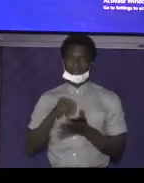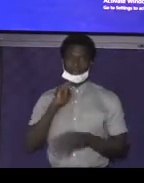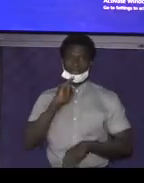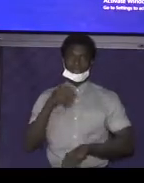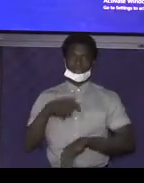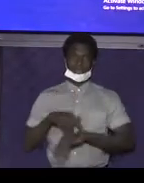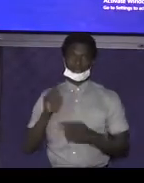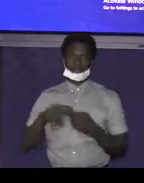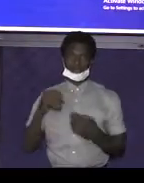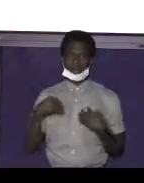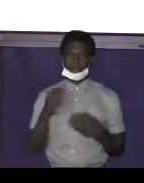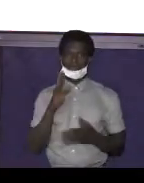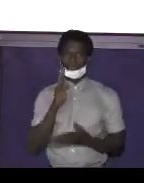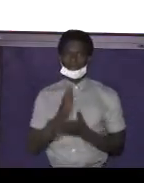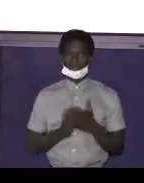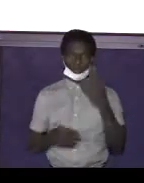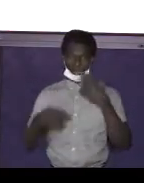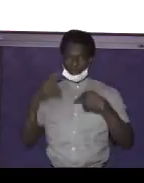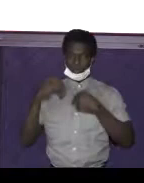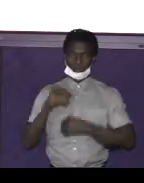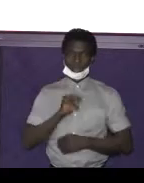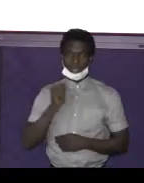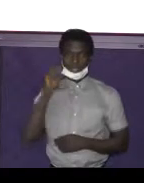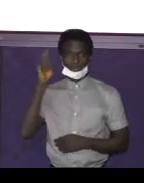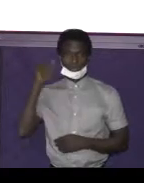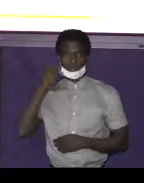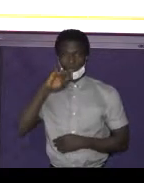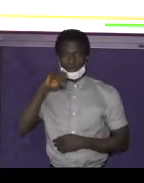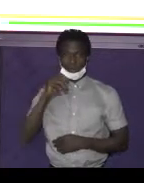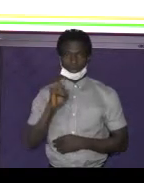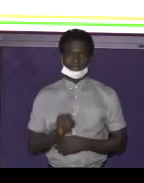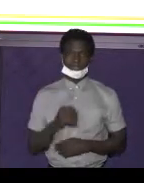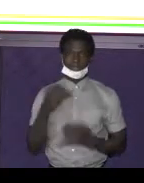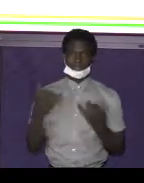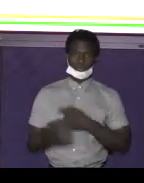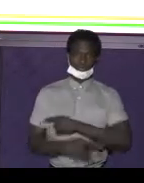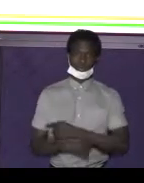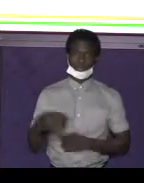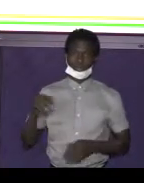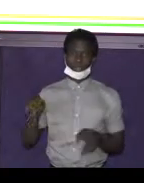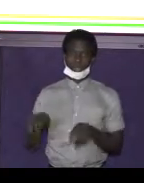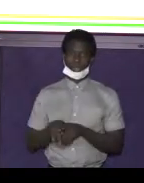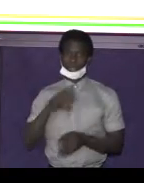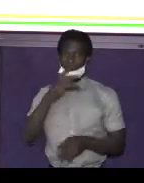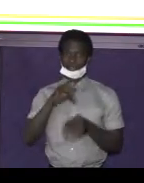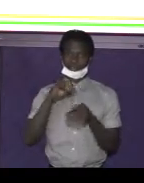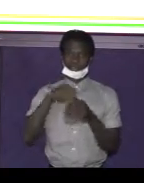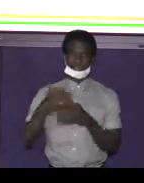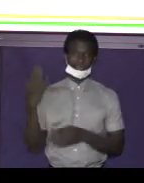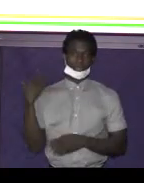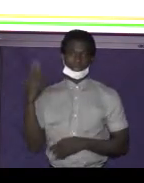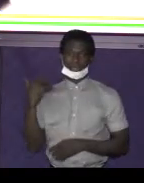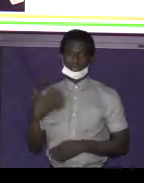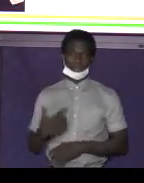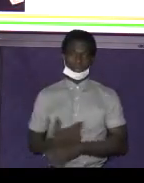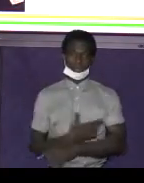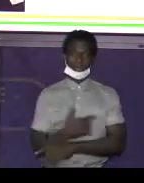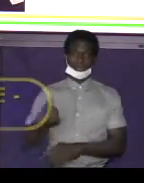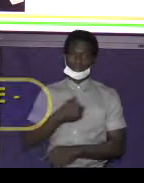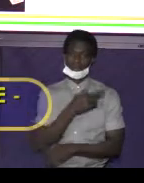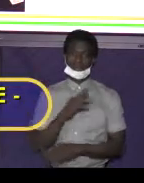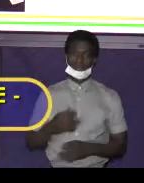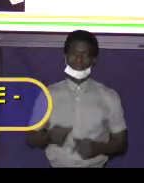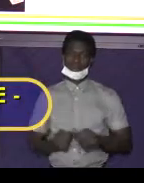time to have some fun. I am Uncle Agbaje. Today, as promised in the last lesson, we will